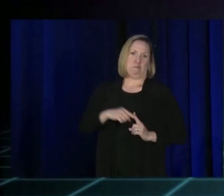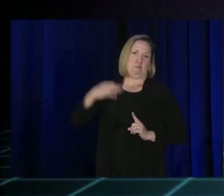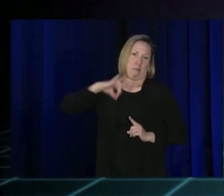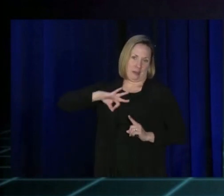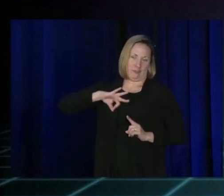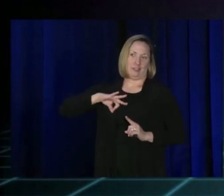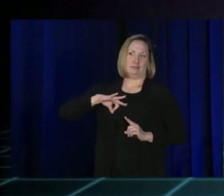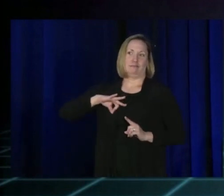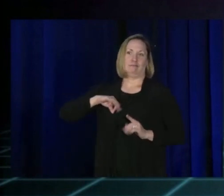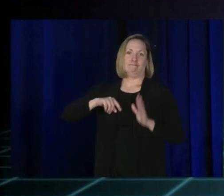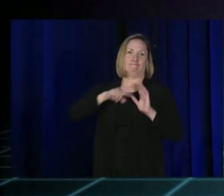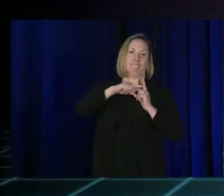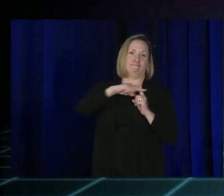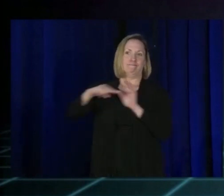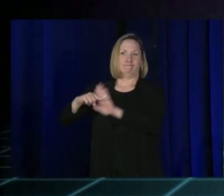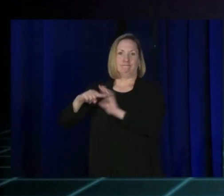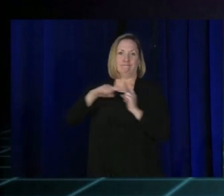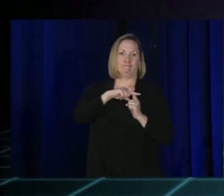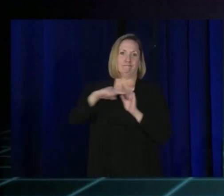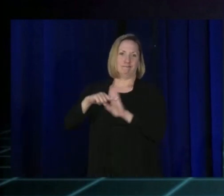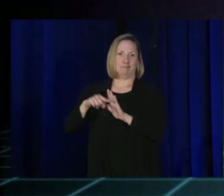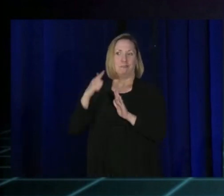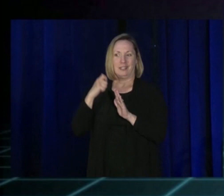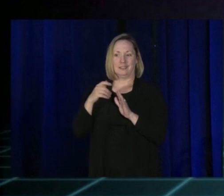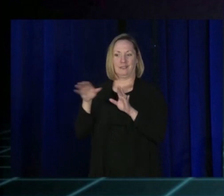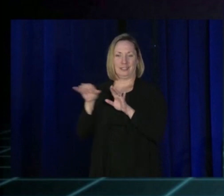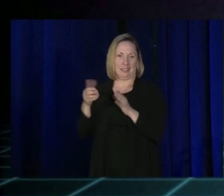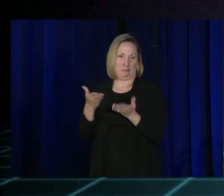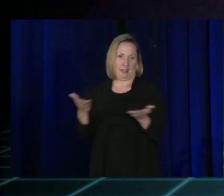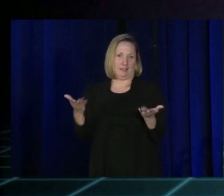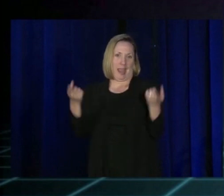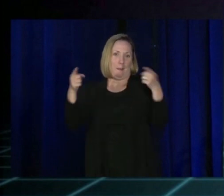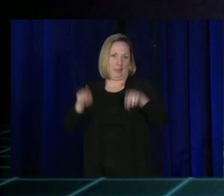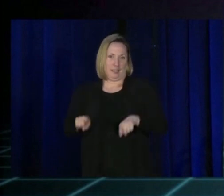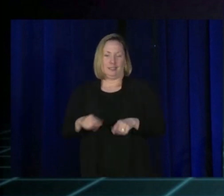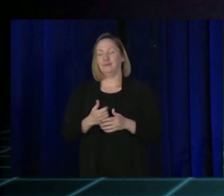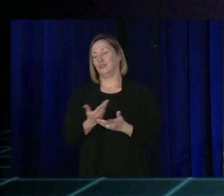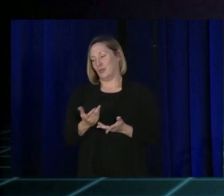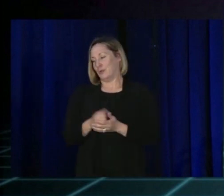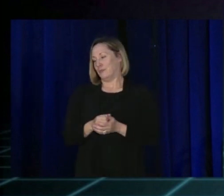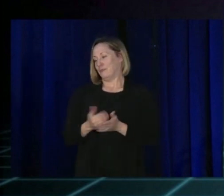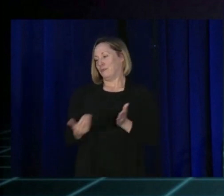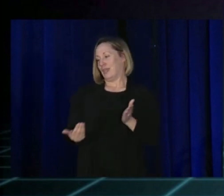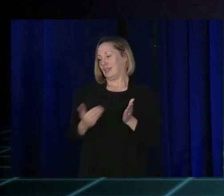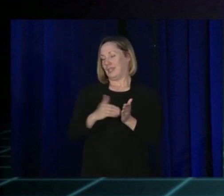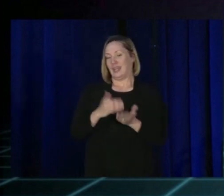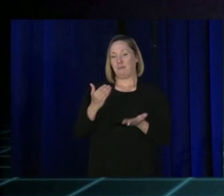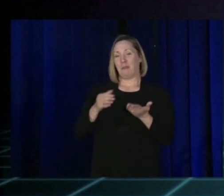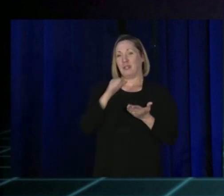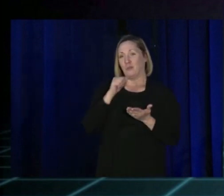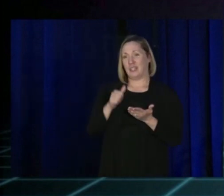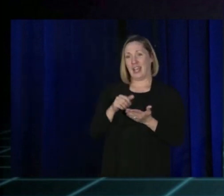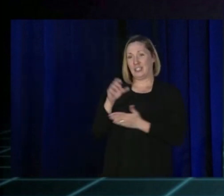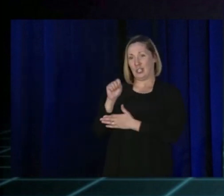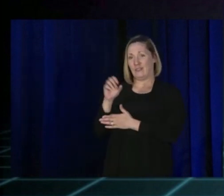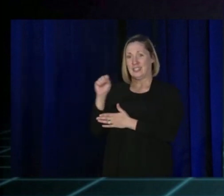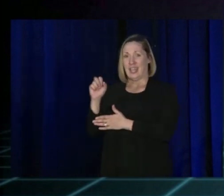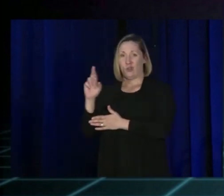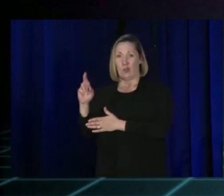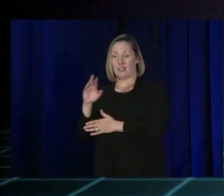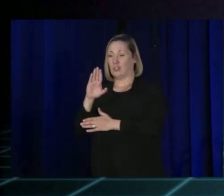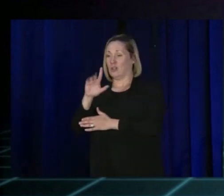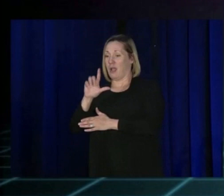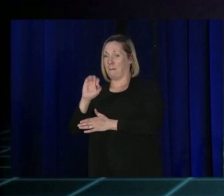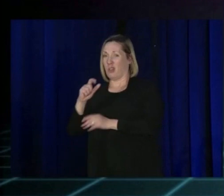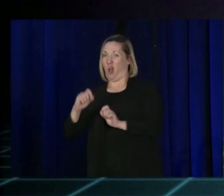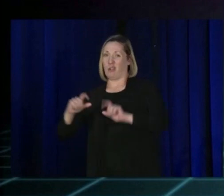disadvantage based upon the same thing happening. So again, I probably wouldn't server-side render the blog post. There's